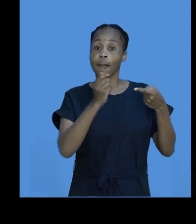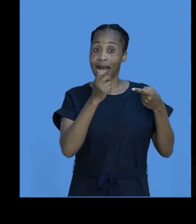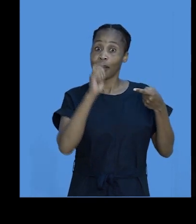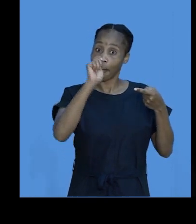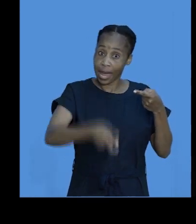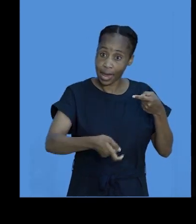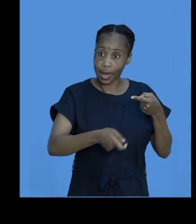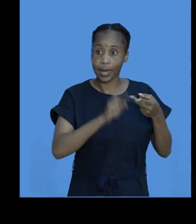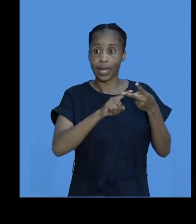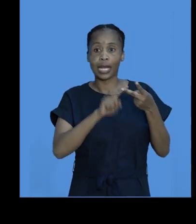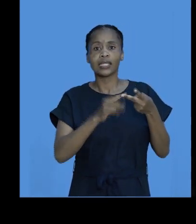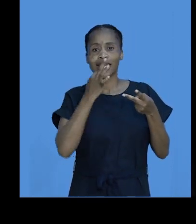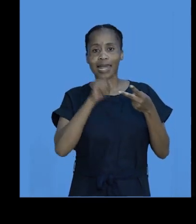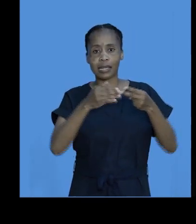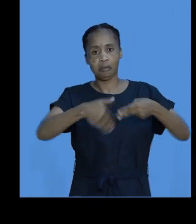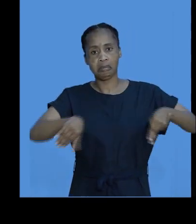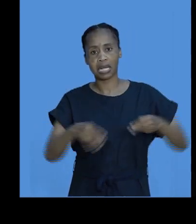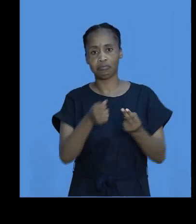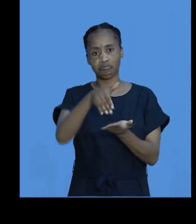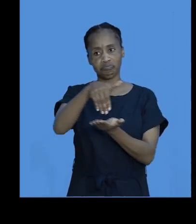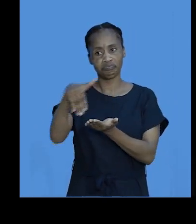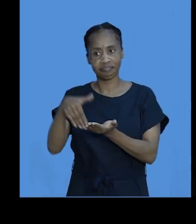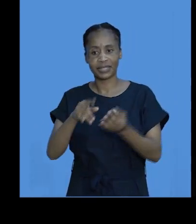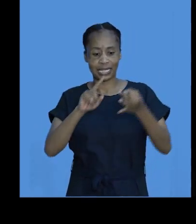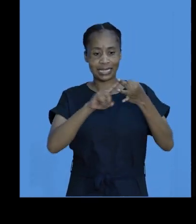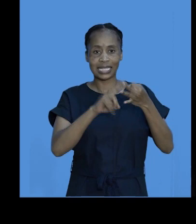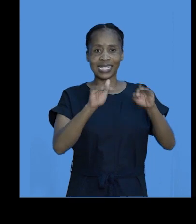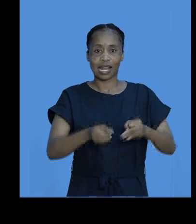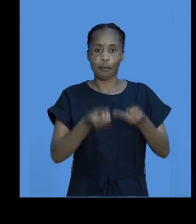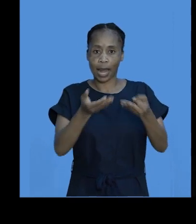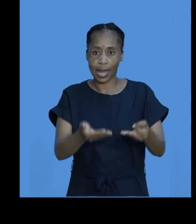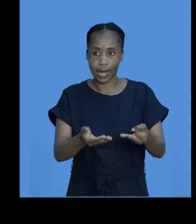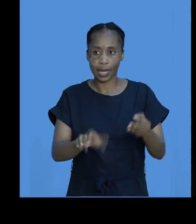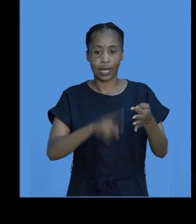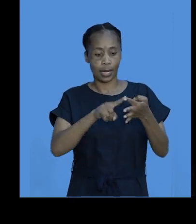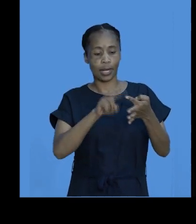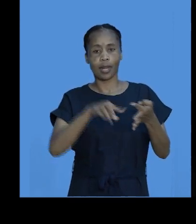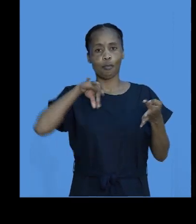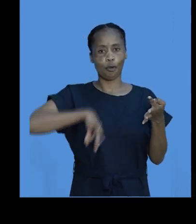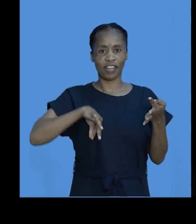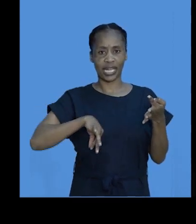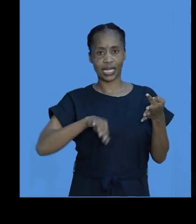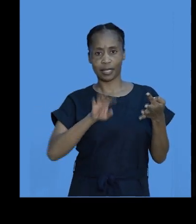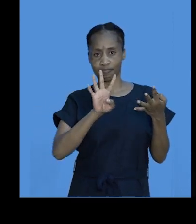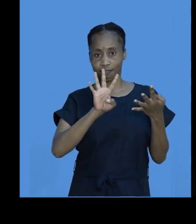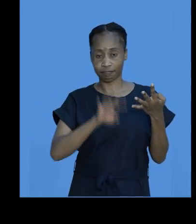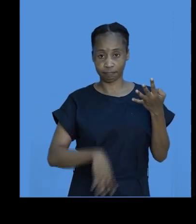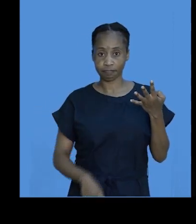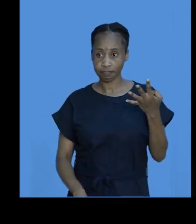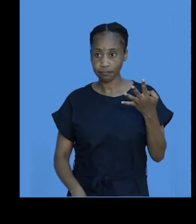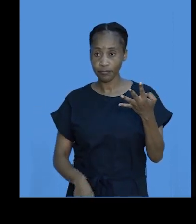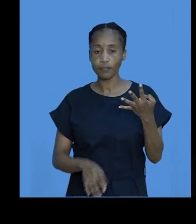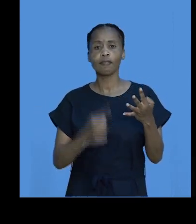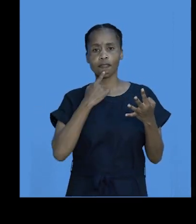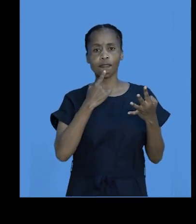B says our marginal revenue, C says the supply, then D says the profit. Right,